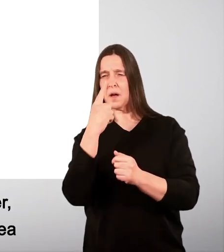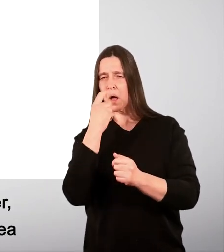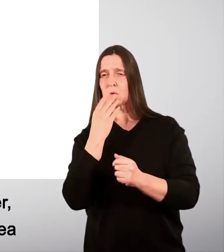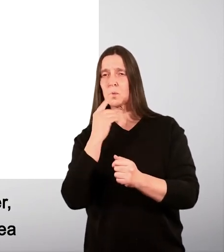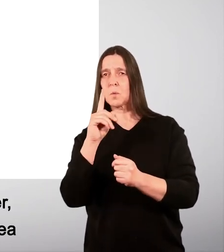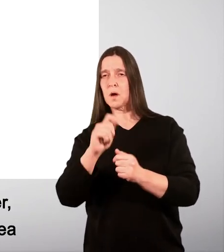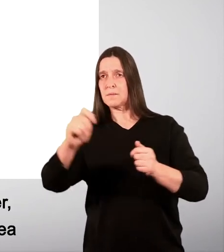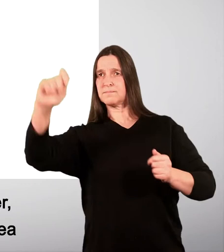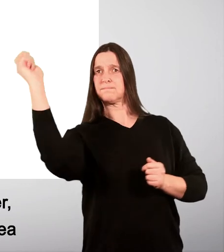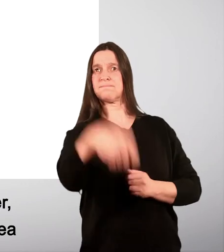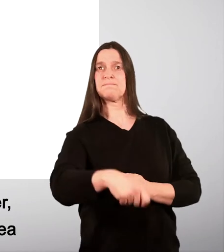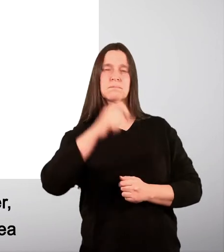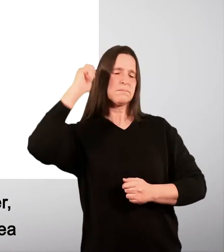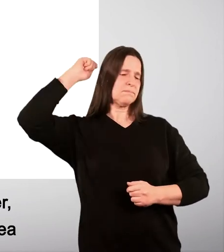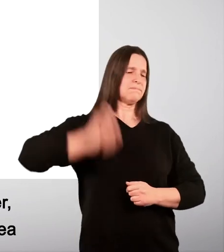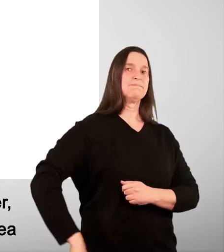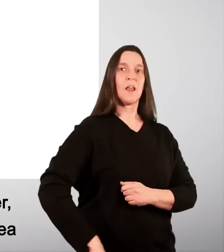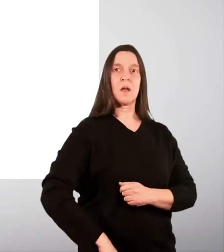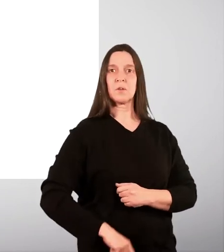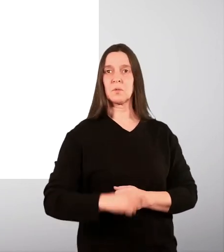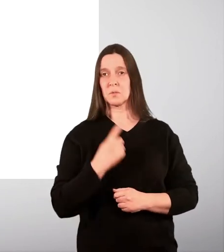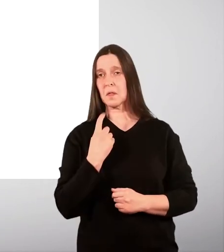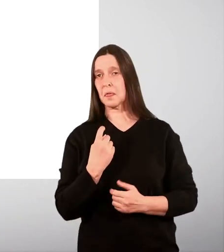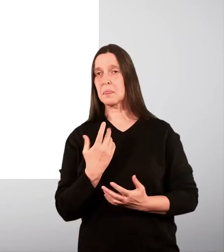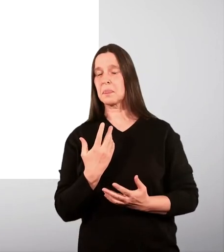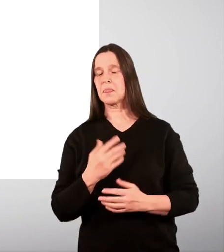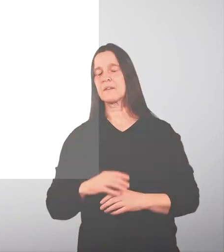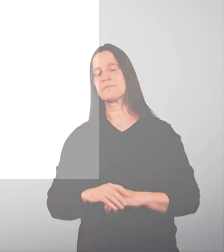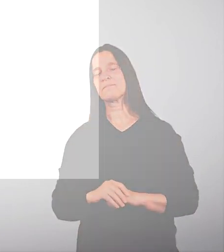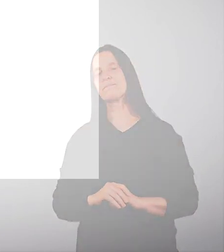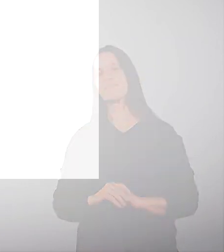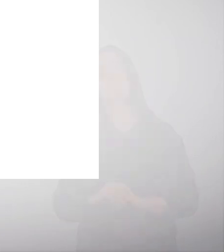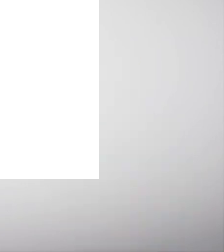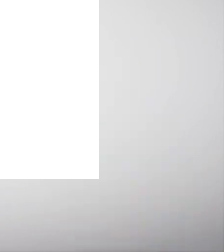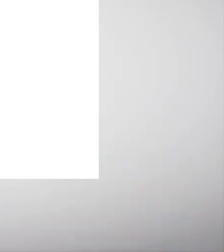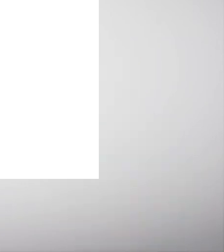They can, however, be used in a slashing motion in the head area of your attacker.